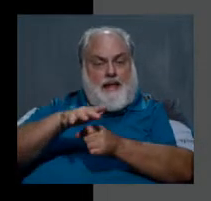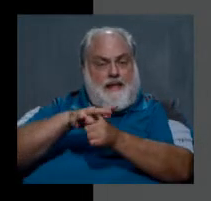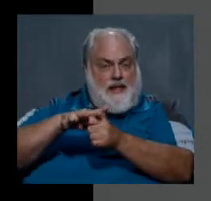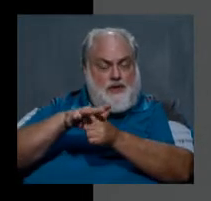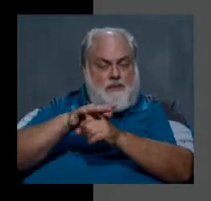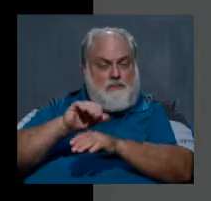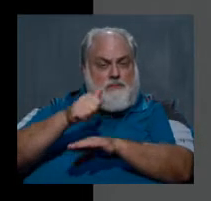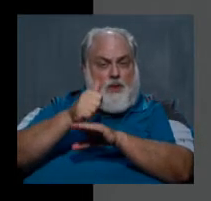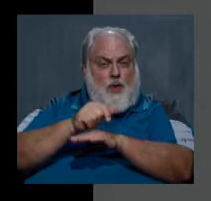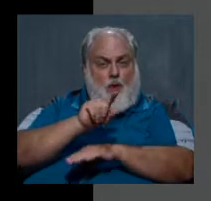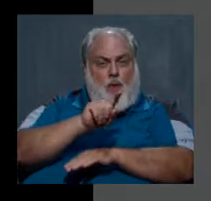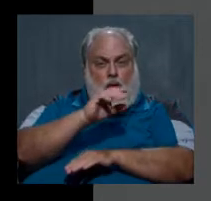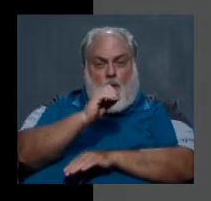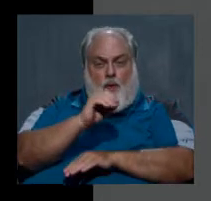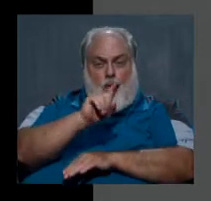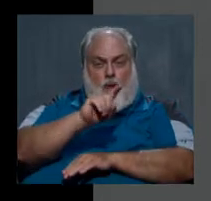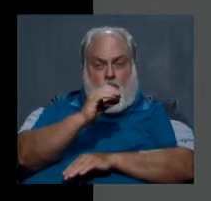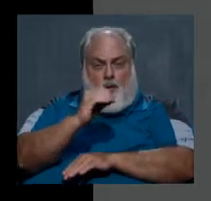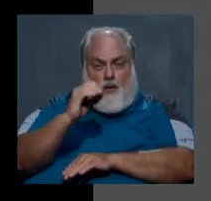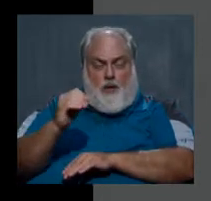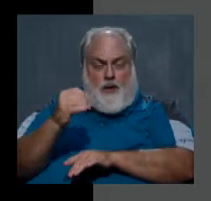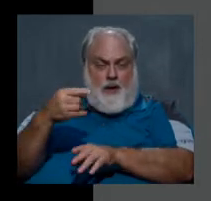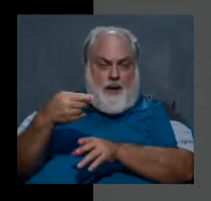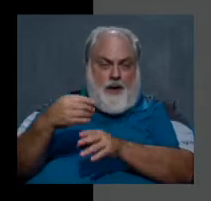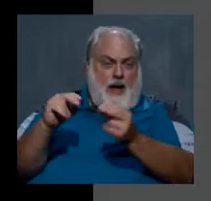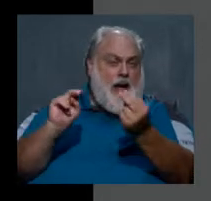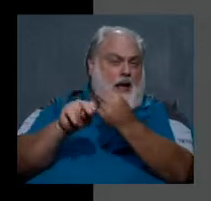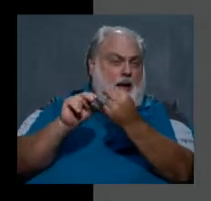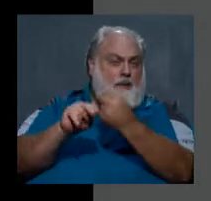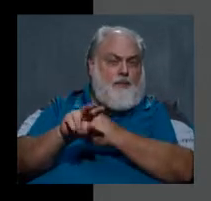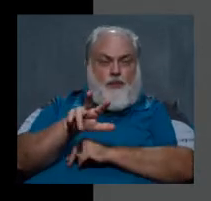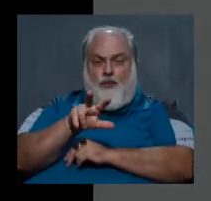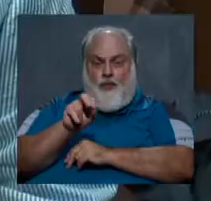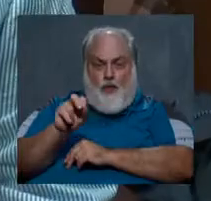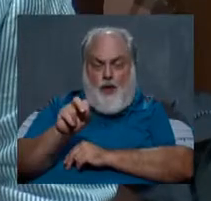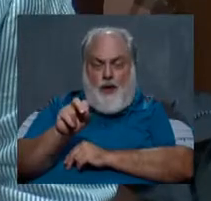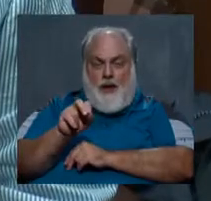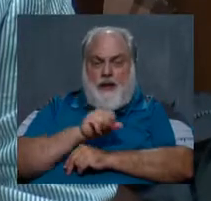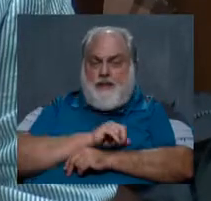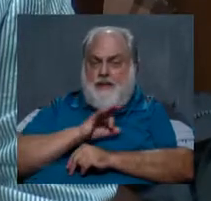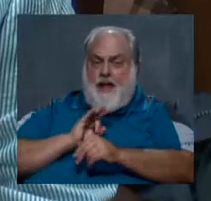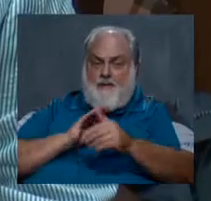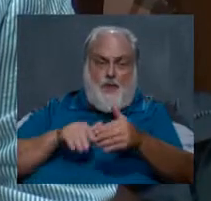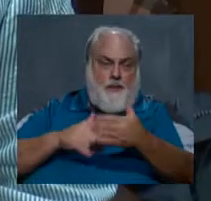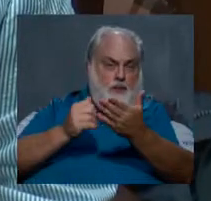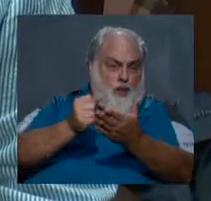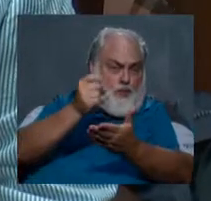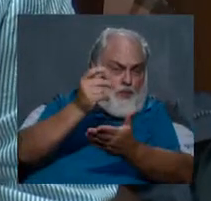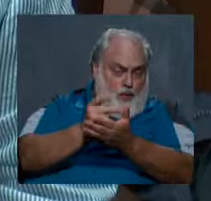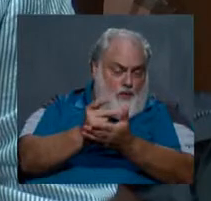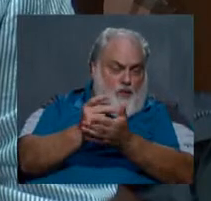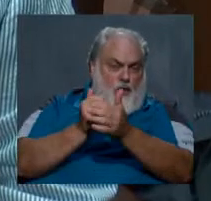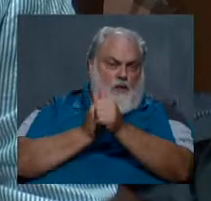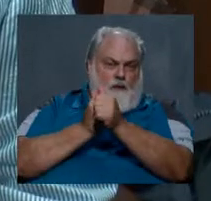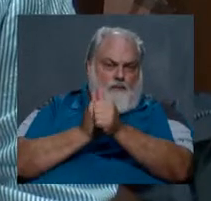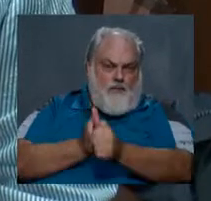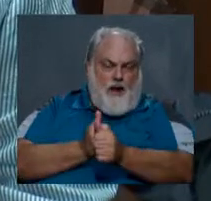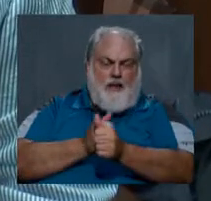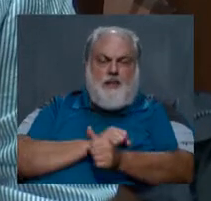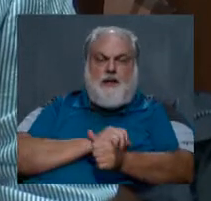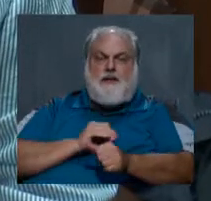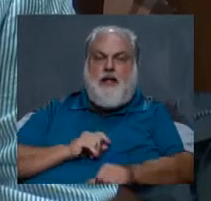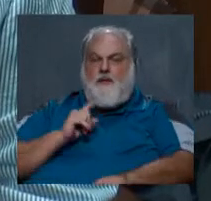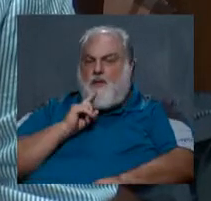at 10100 Interstate 30. Staff recommends approval of the request, subject to compliance with the comments and conditions as outlined